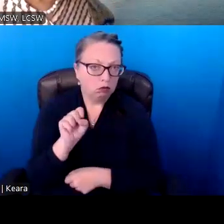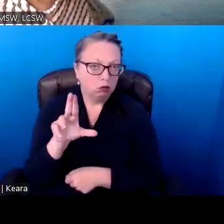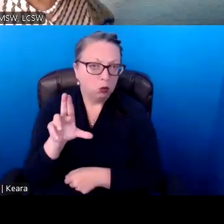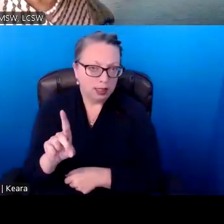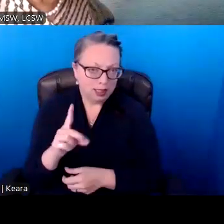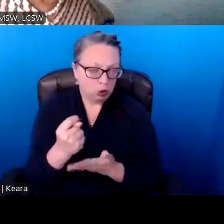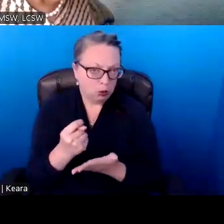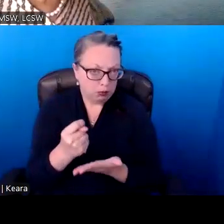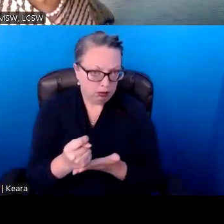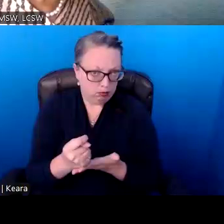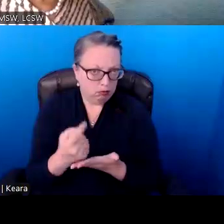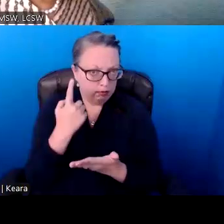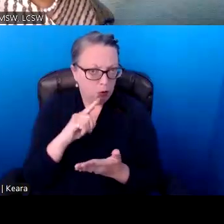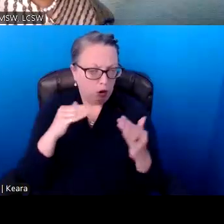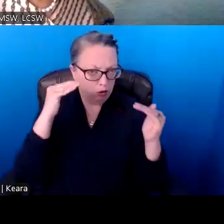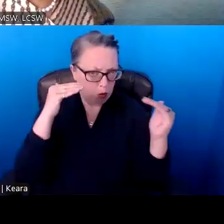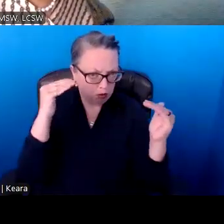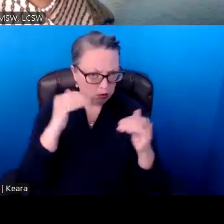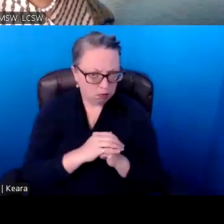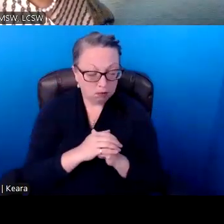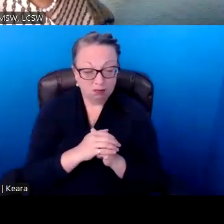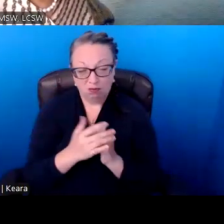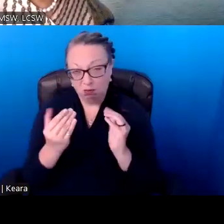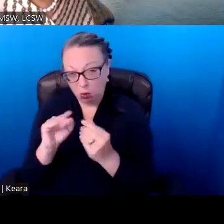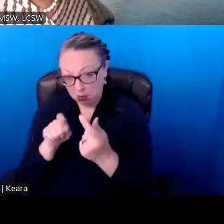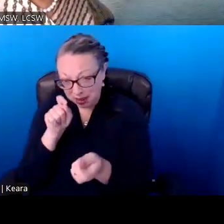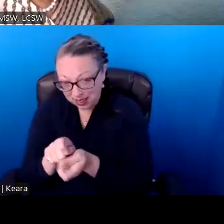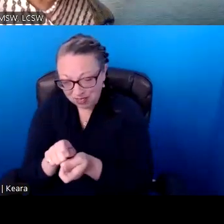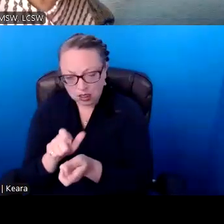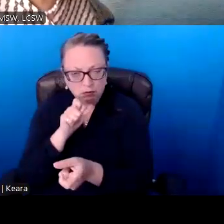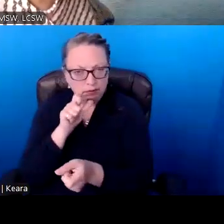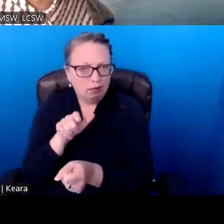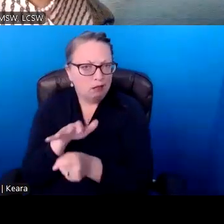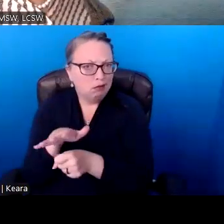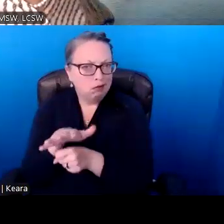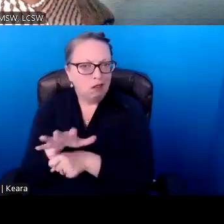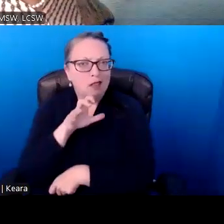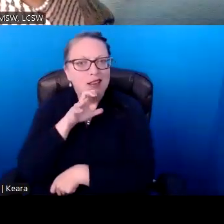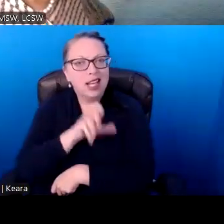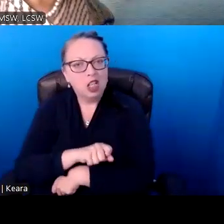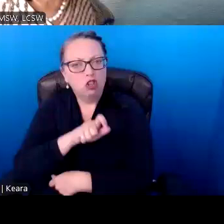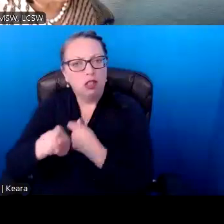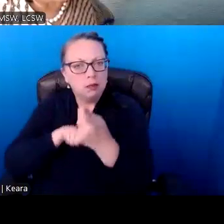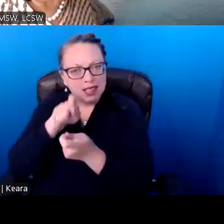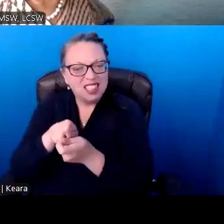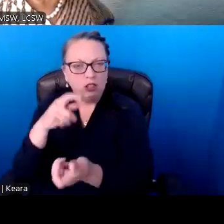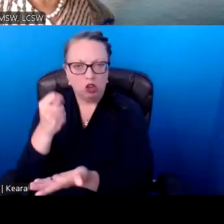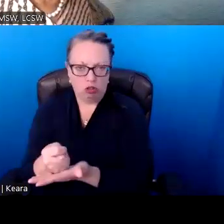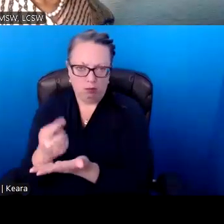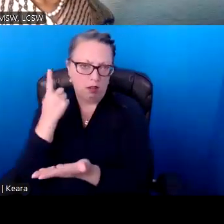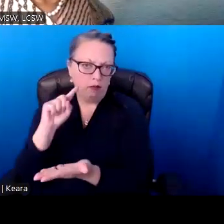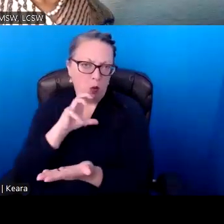for adults, more specifically, we lack age-specific treatment for older